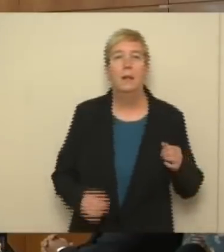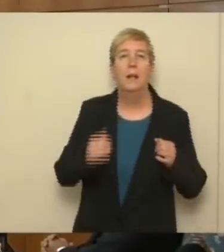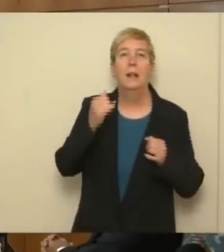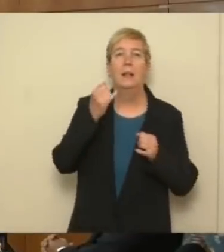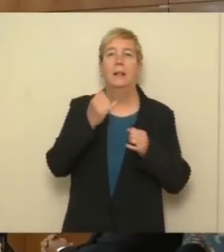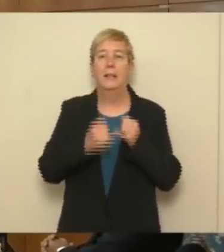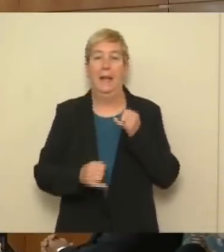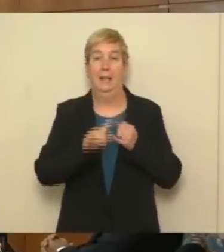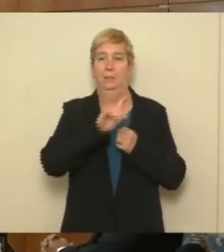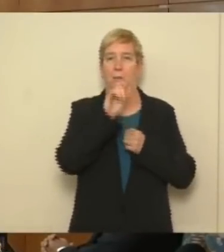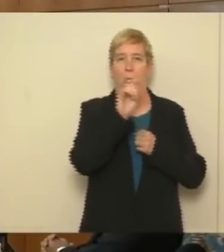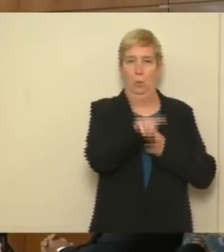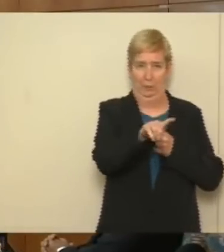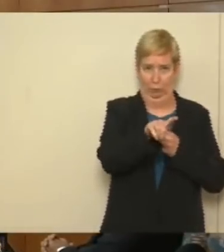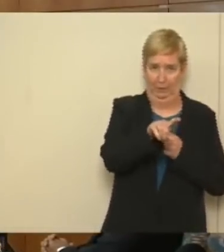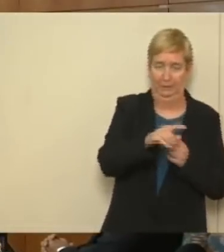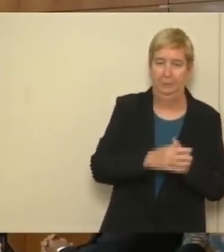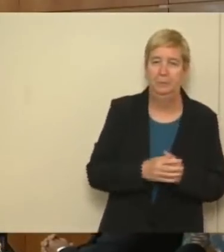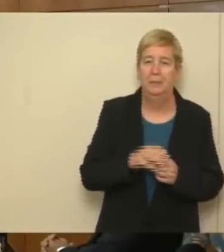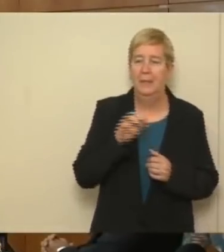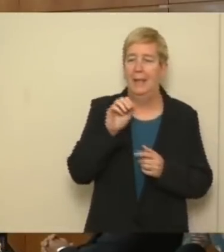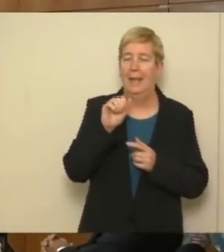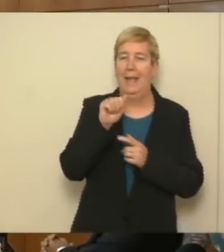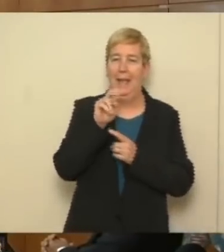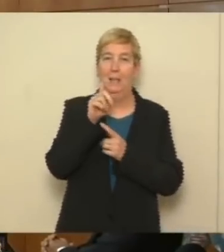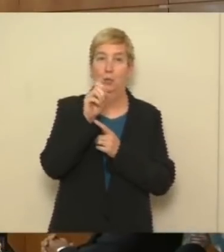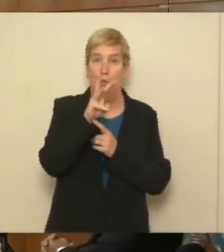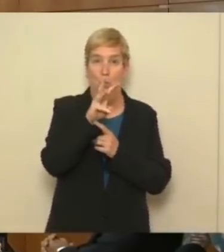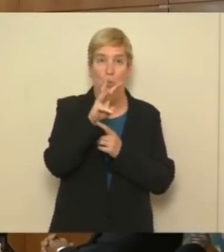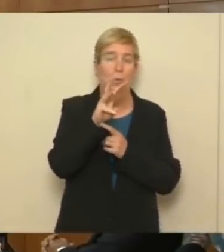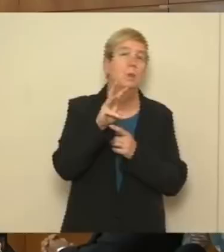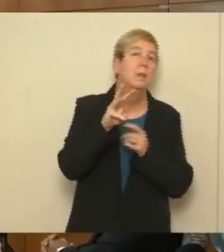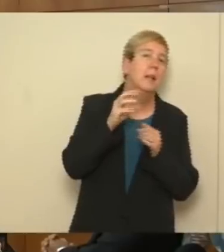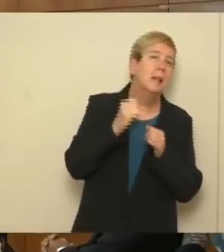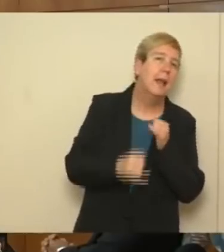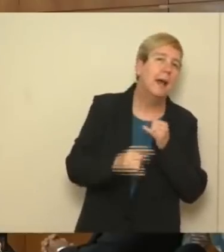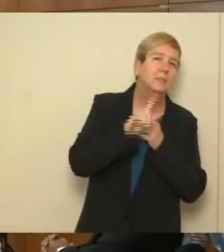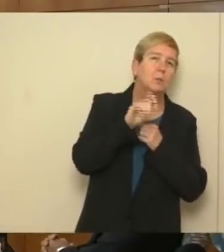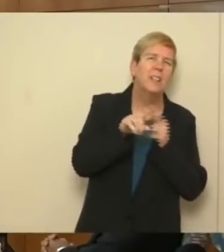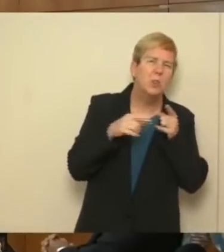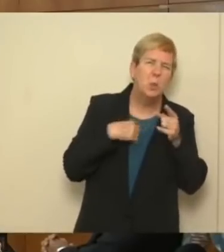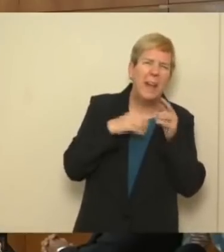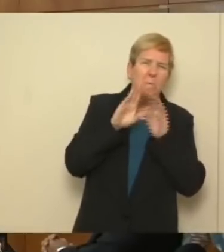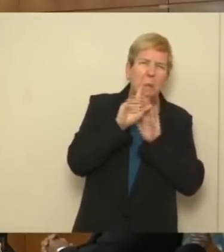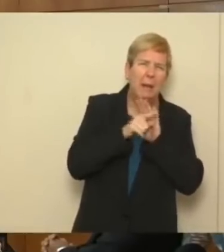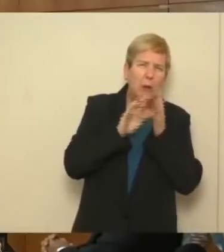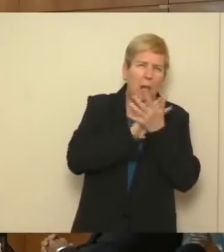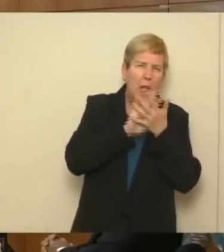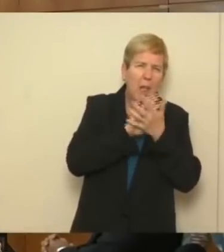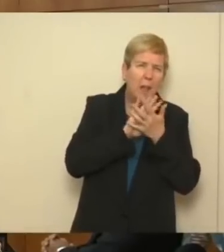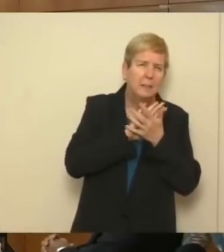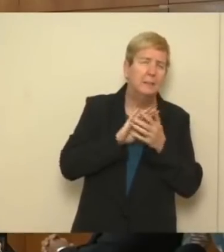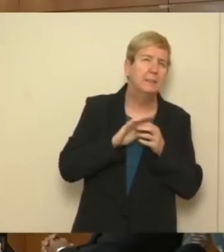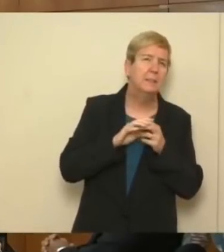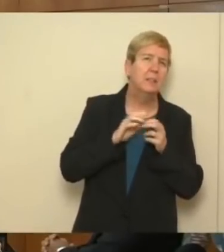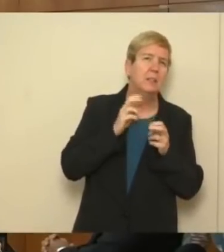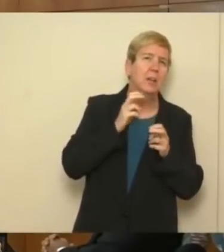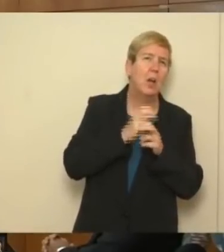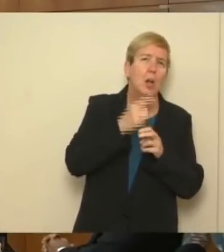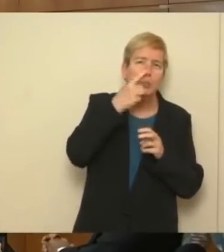Reuters. Andrew, you are unmuted. If you want to mute us in the background there, Andrew, the volume in the